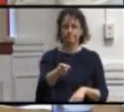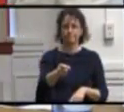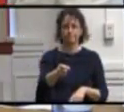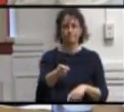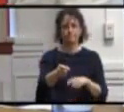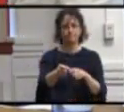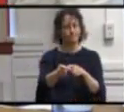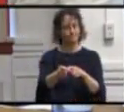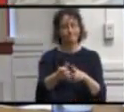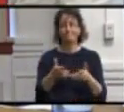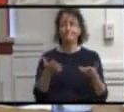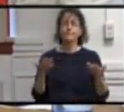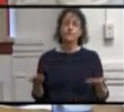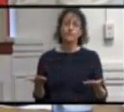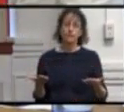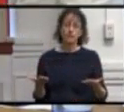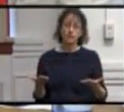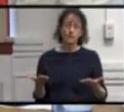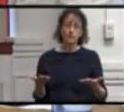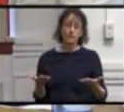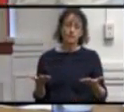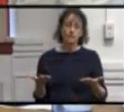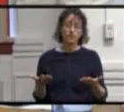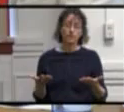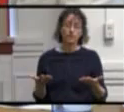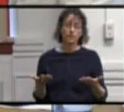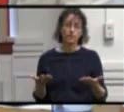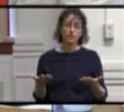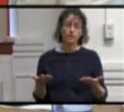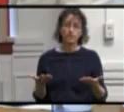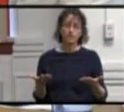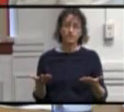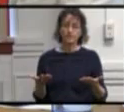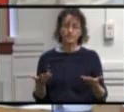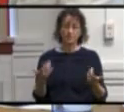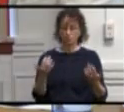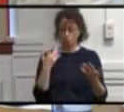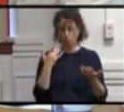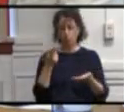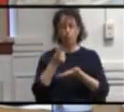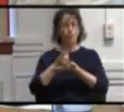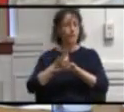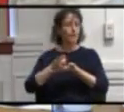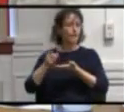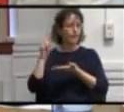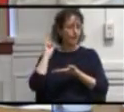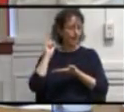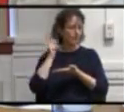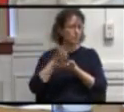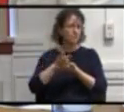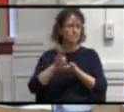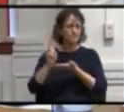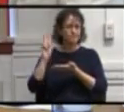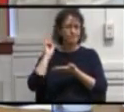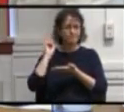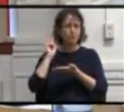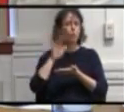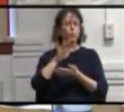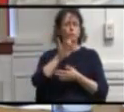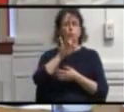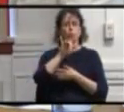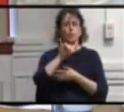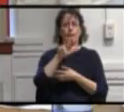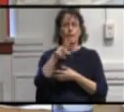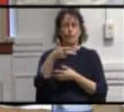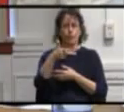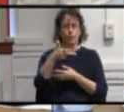And at this time, as of just early last week or late the week before, I guess it was July 3rd, the